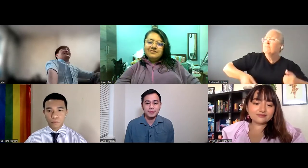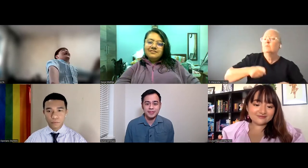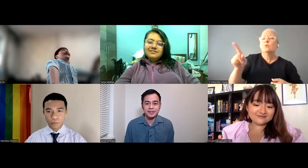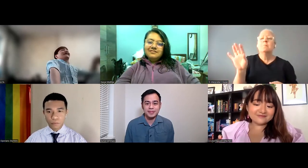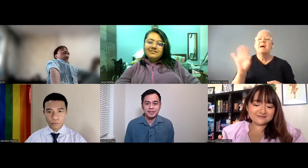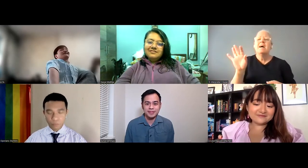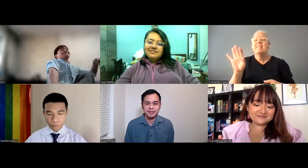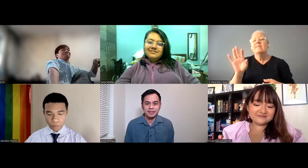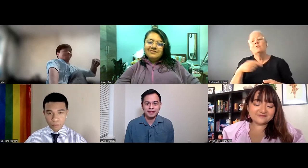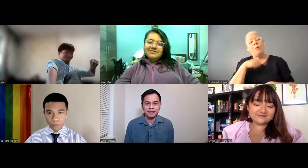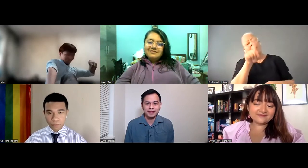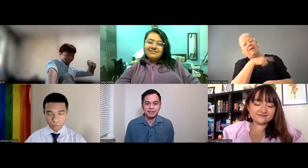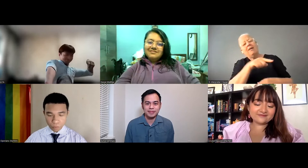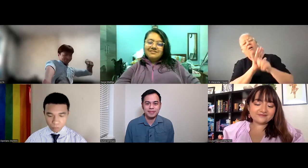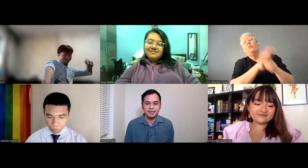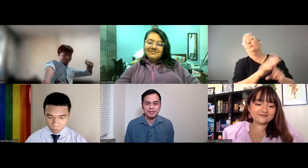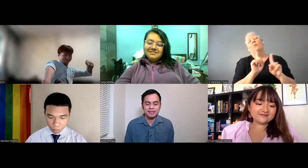fault.